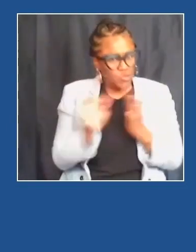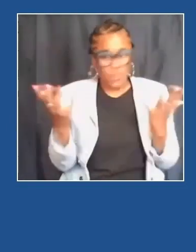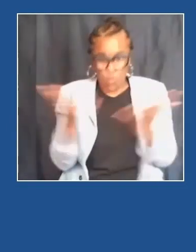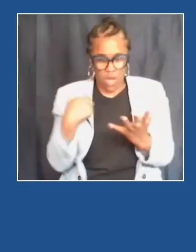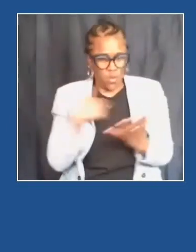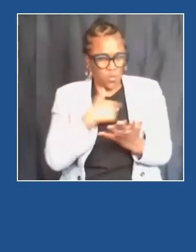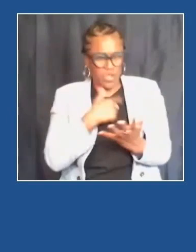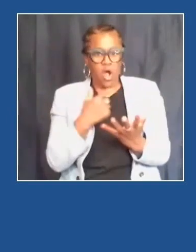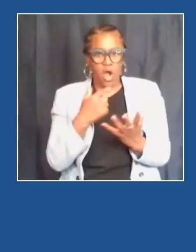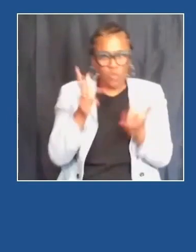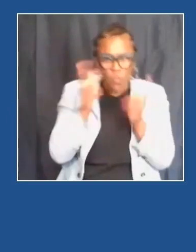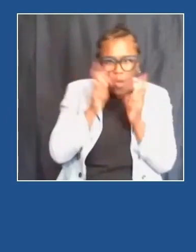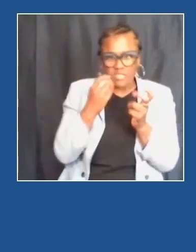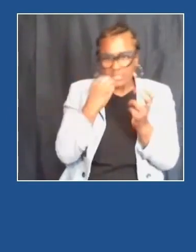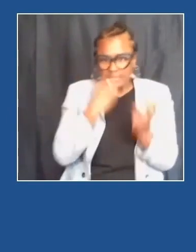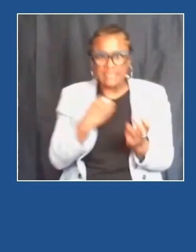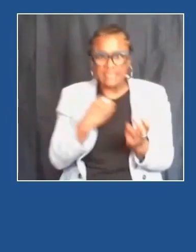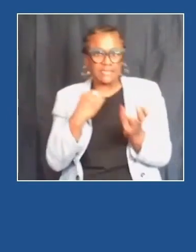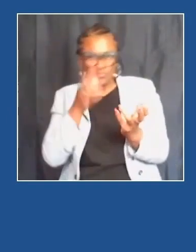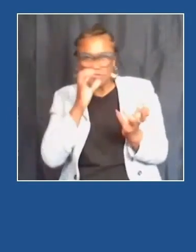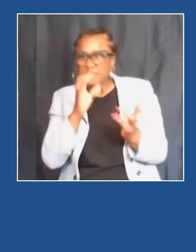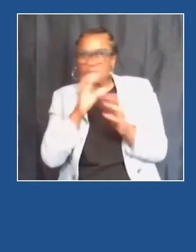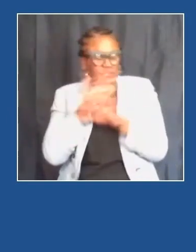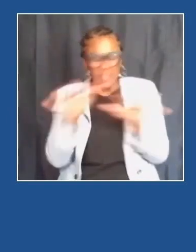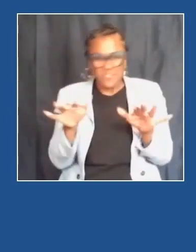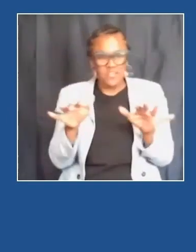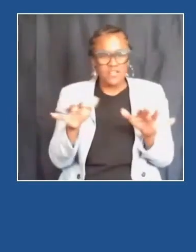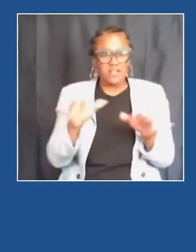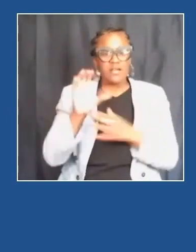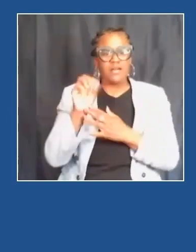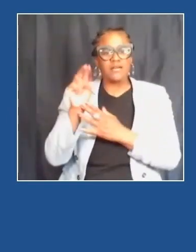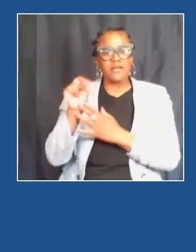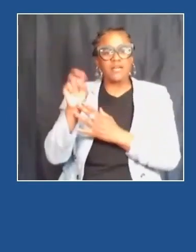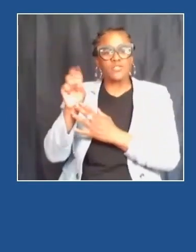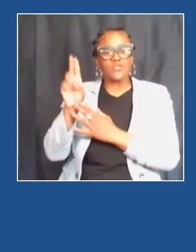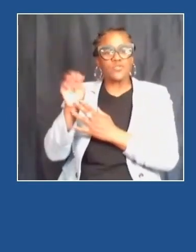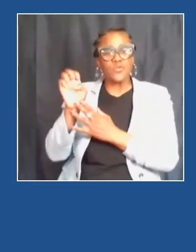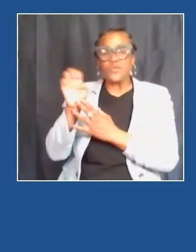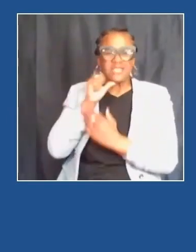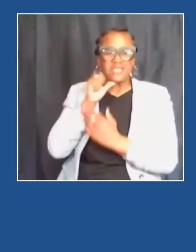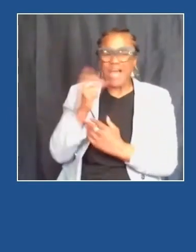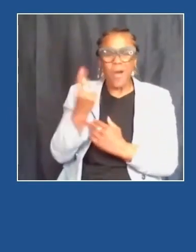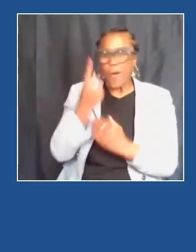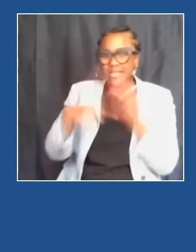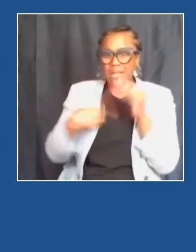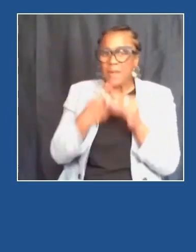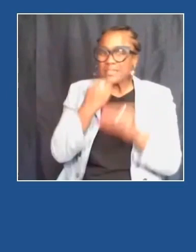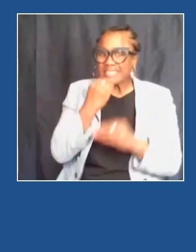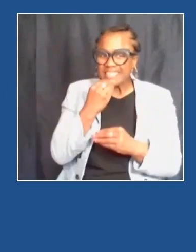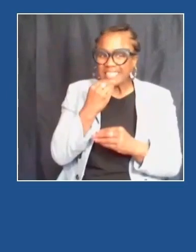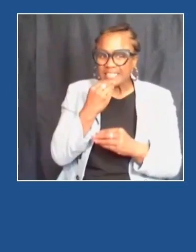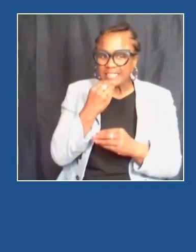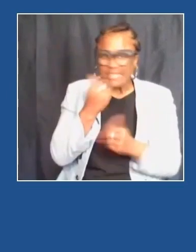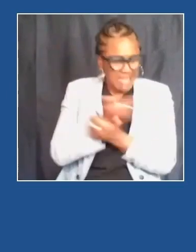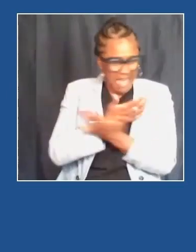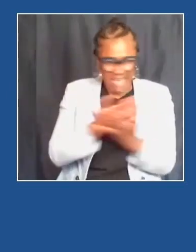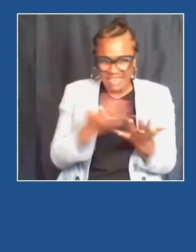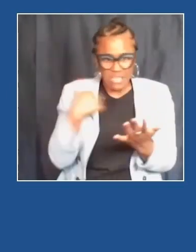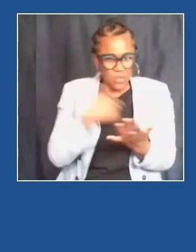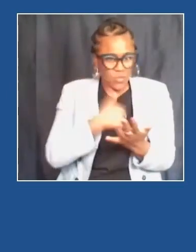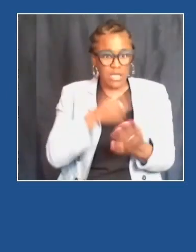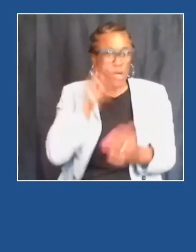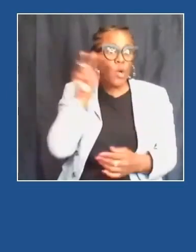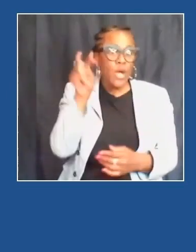I'm talking about here in consumption is not just eating. It's what we consume with any of our senses, what we look